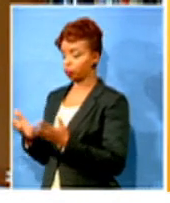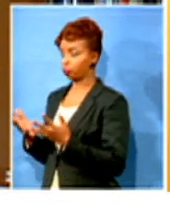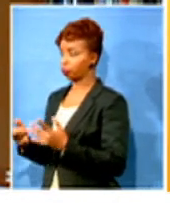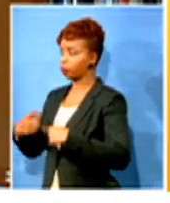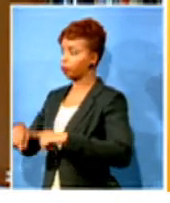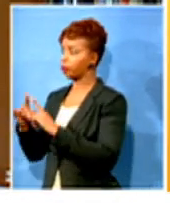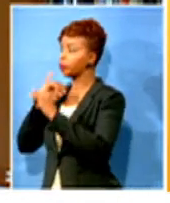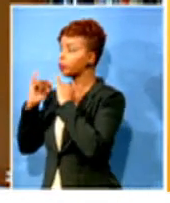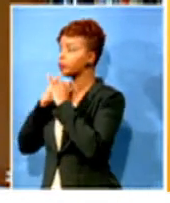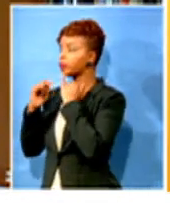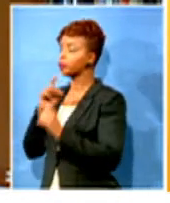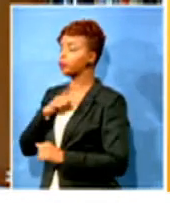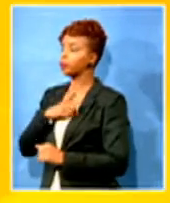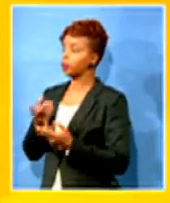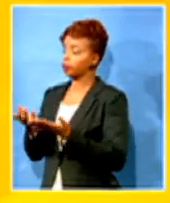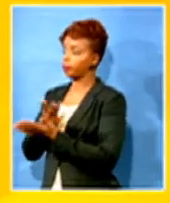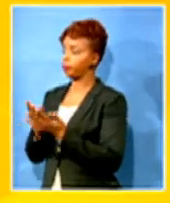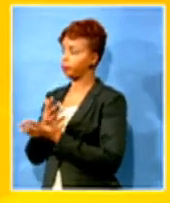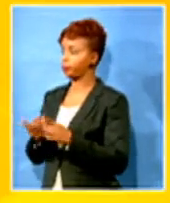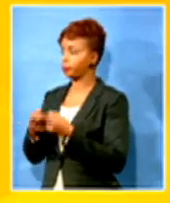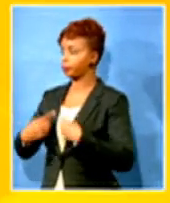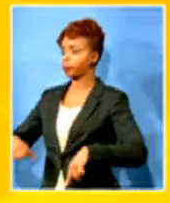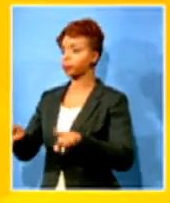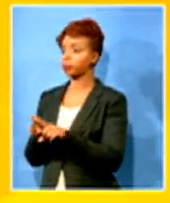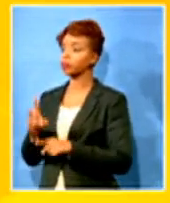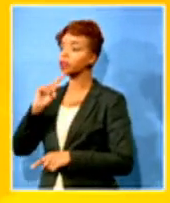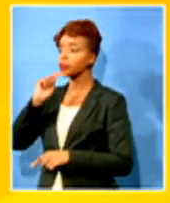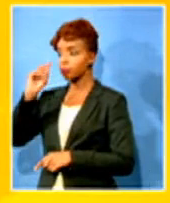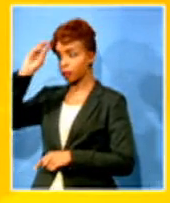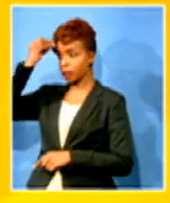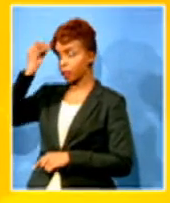forecast for us. And interesting picture,